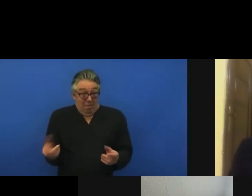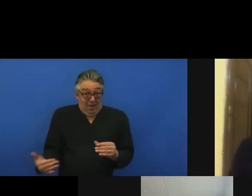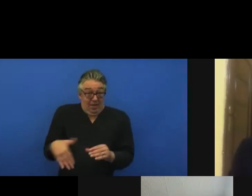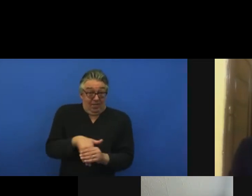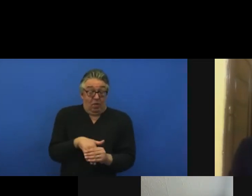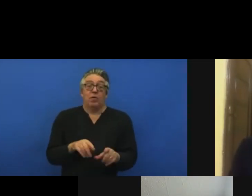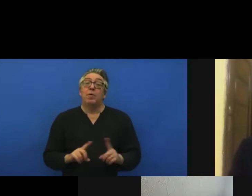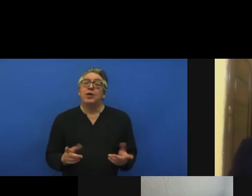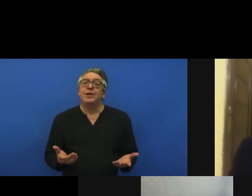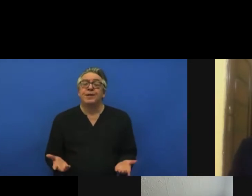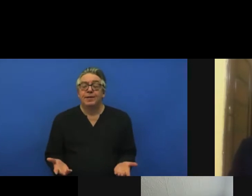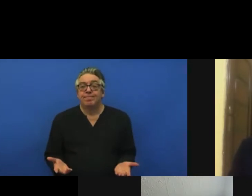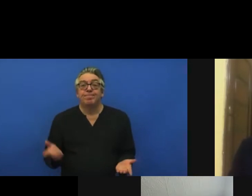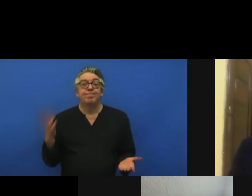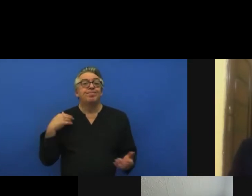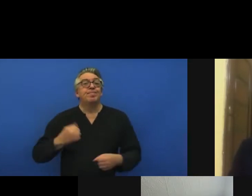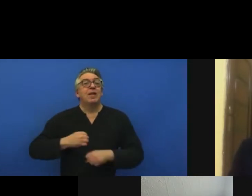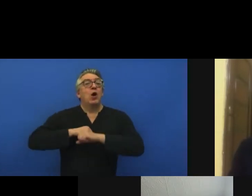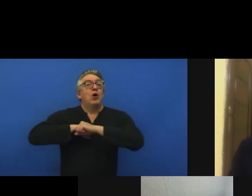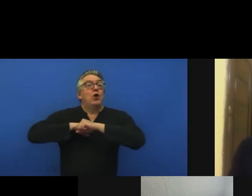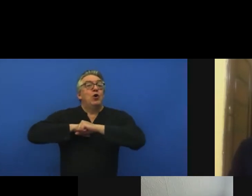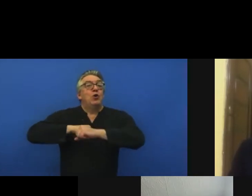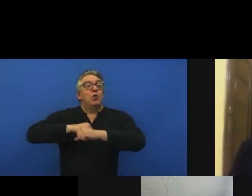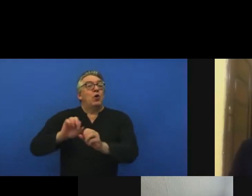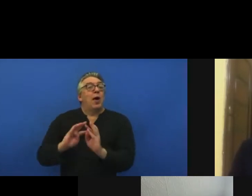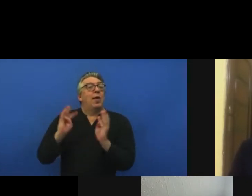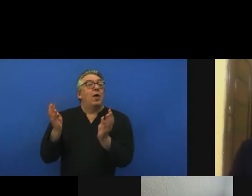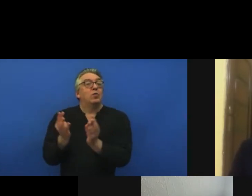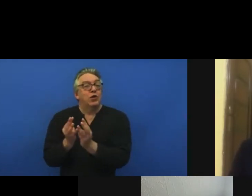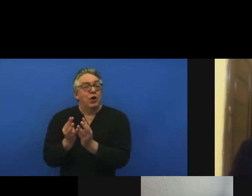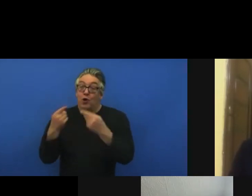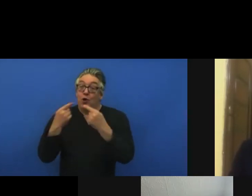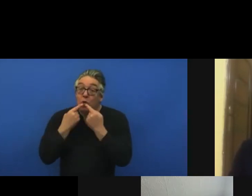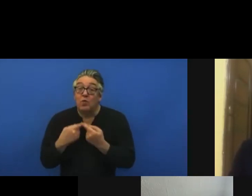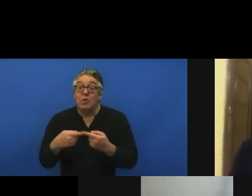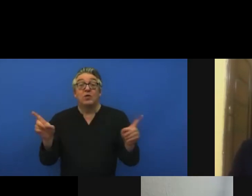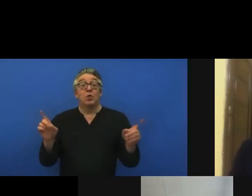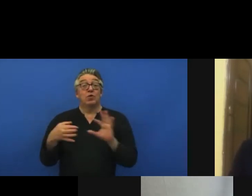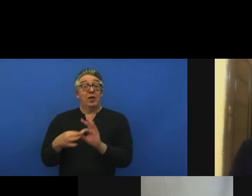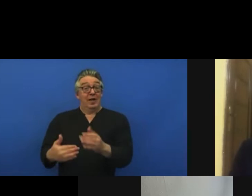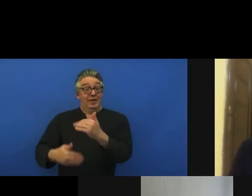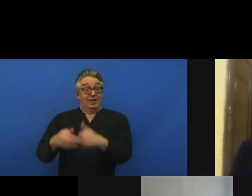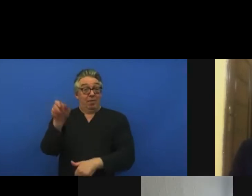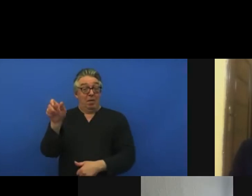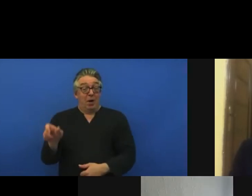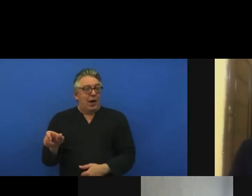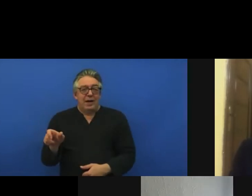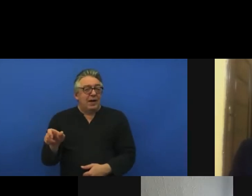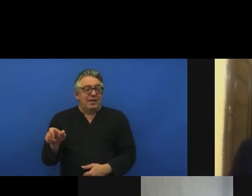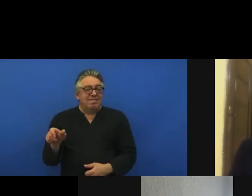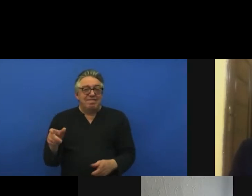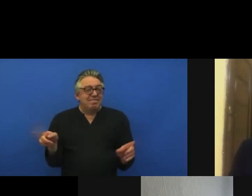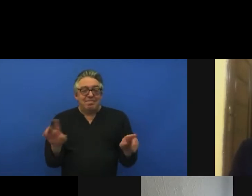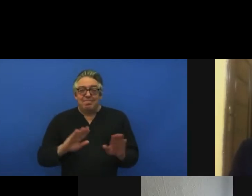when the Security Council issued its resolution on people with disabilities, it was not similar to the ones that they have